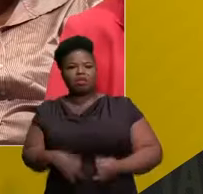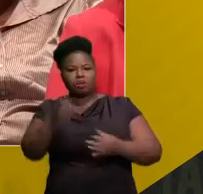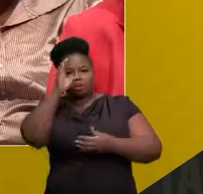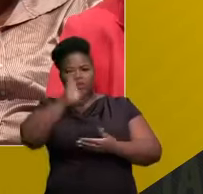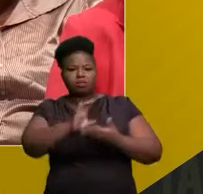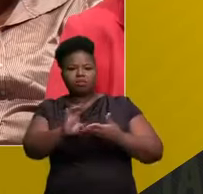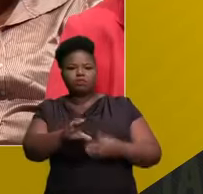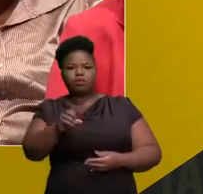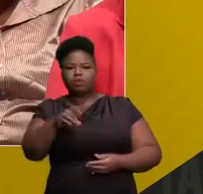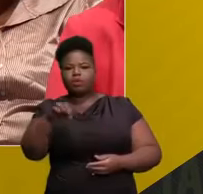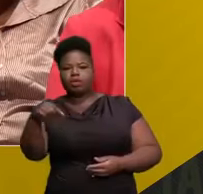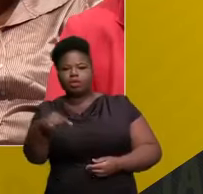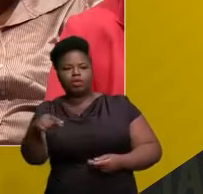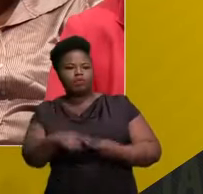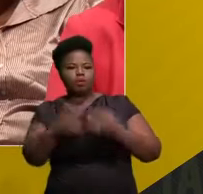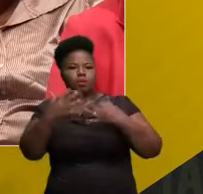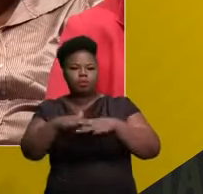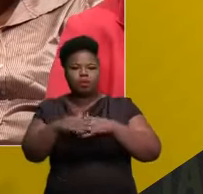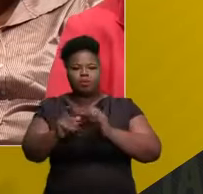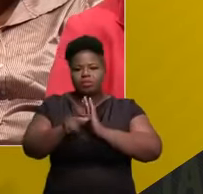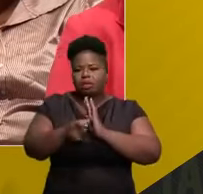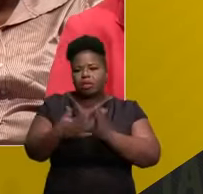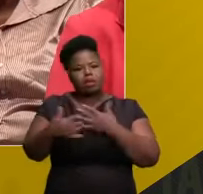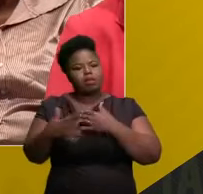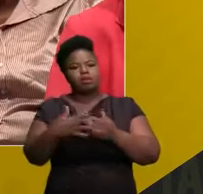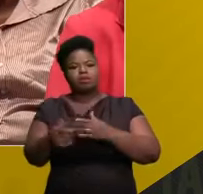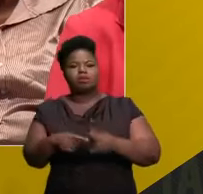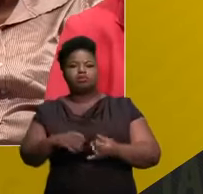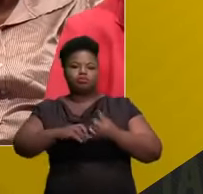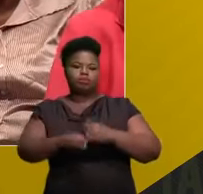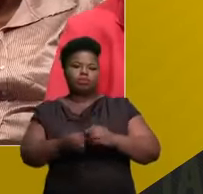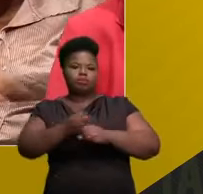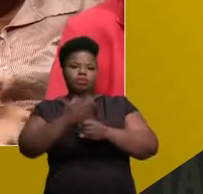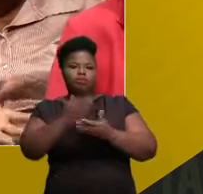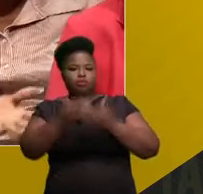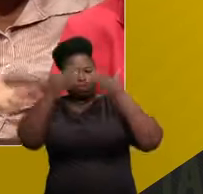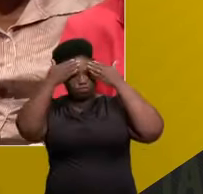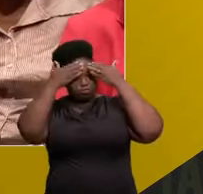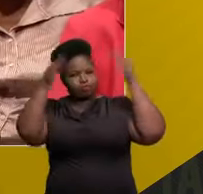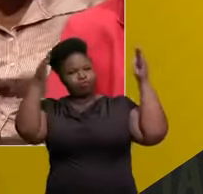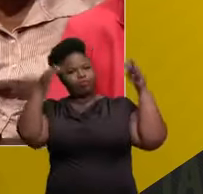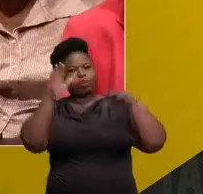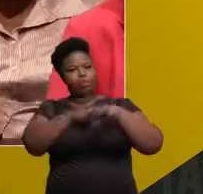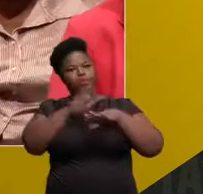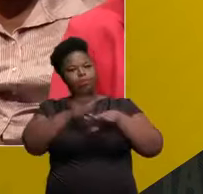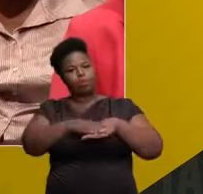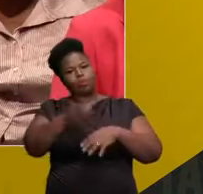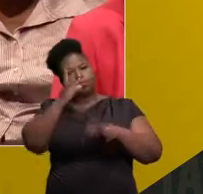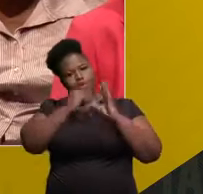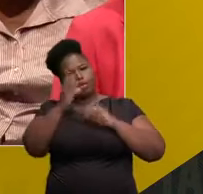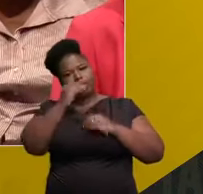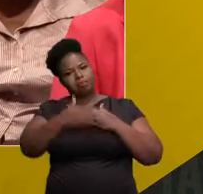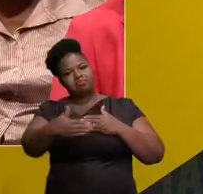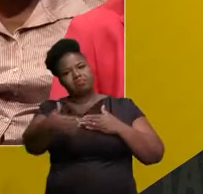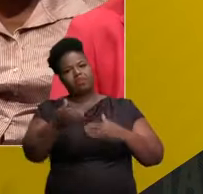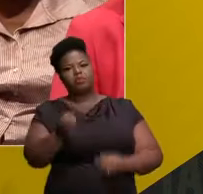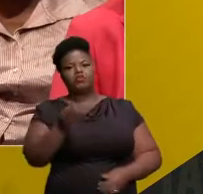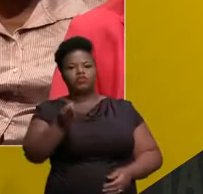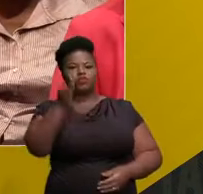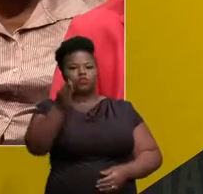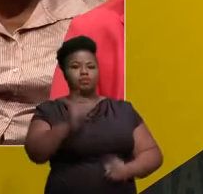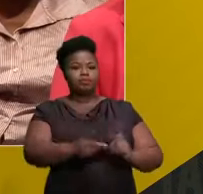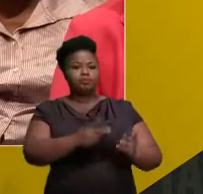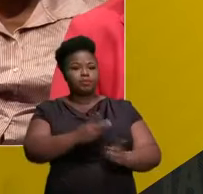online courses for web design, anything, just make yourself open to the reality that is coming. Yeah. And